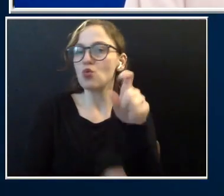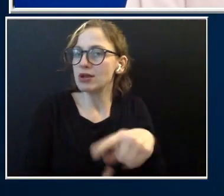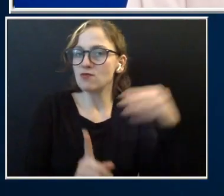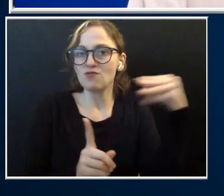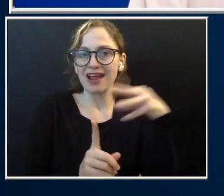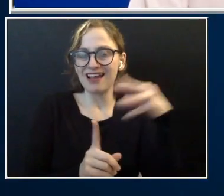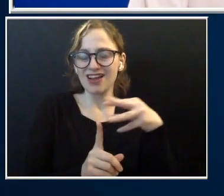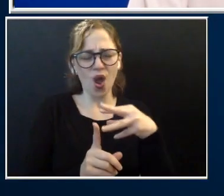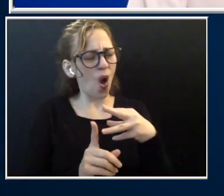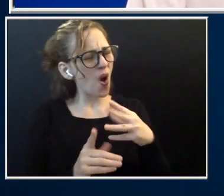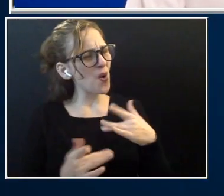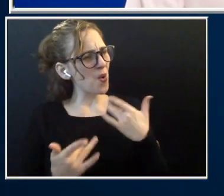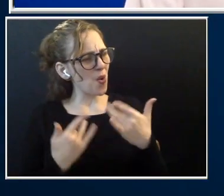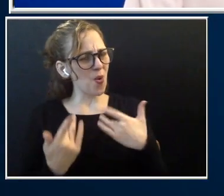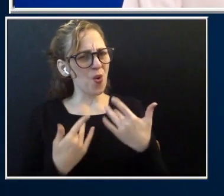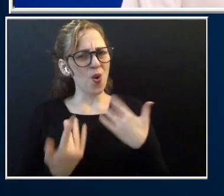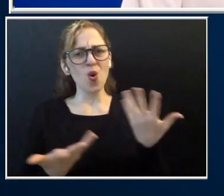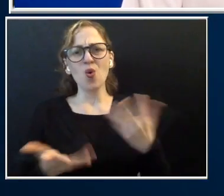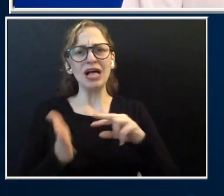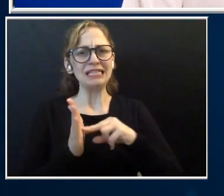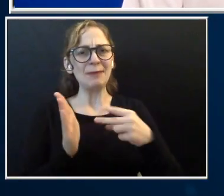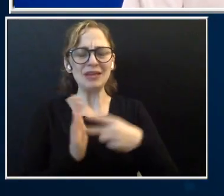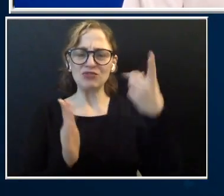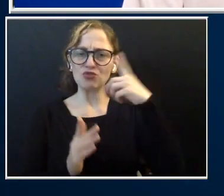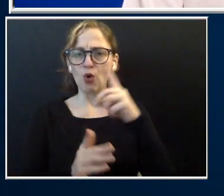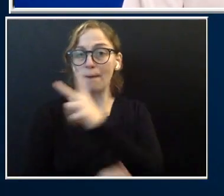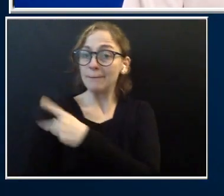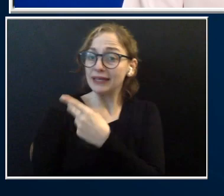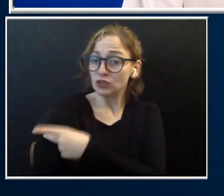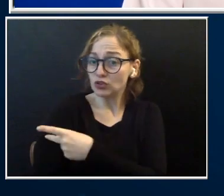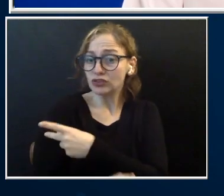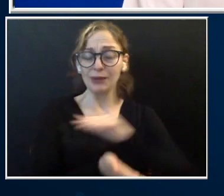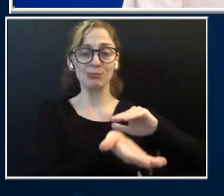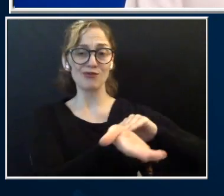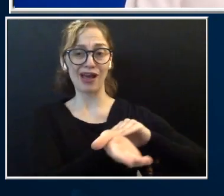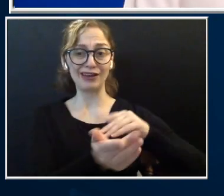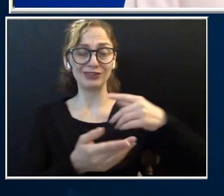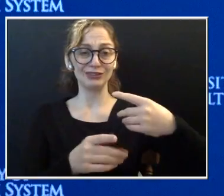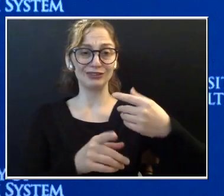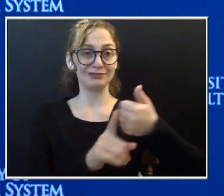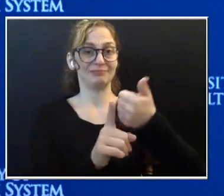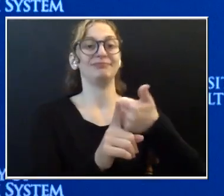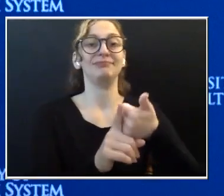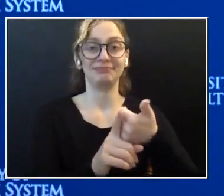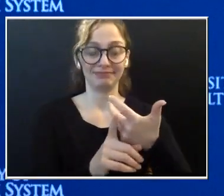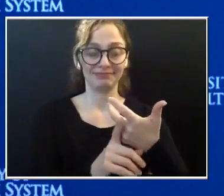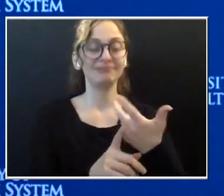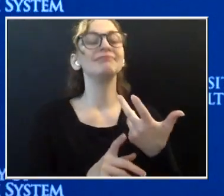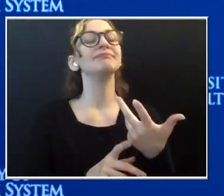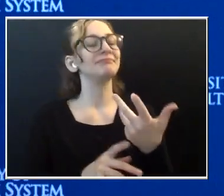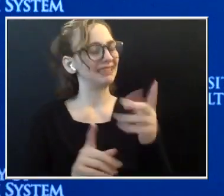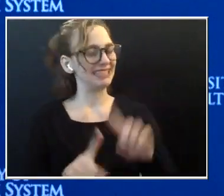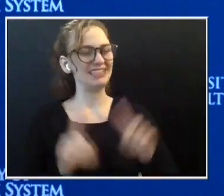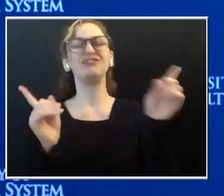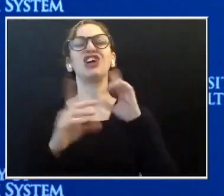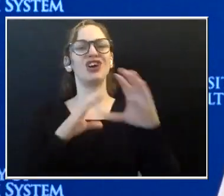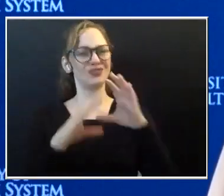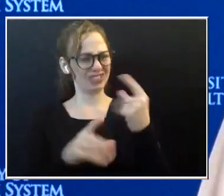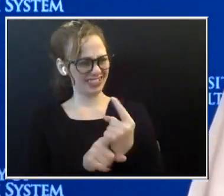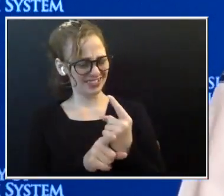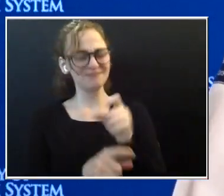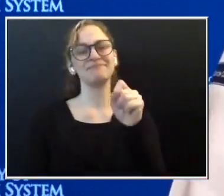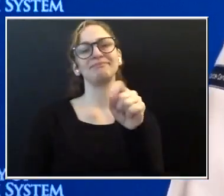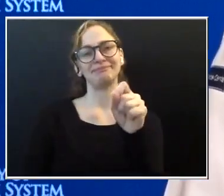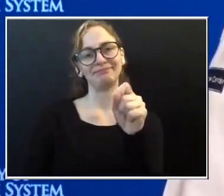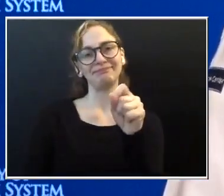for patients and providers? I mean, they get to sit and have a kind of a different conversation then. They do. And what's so nice about it is you can imagine if